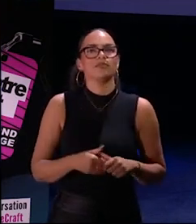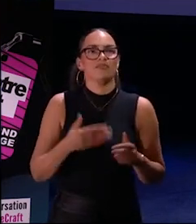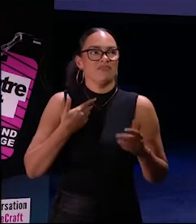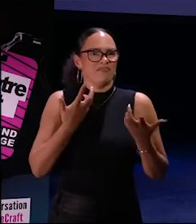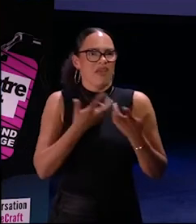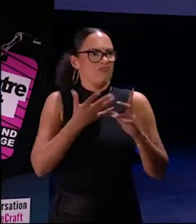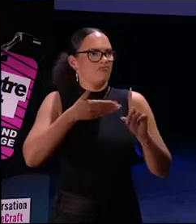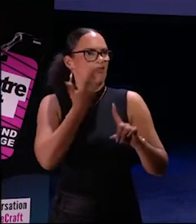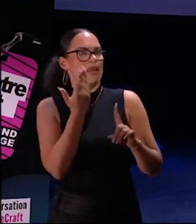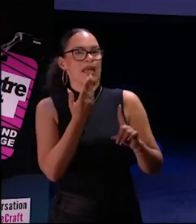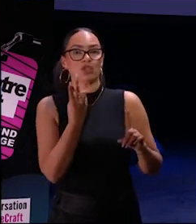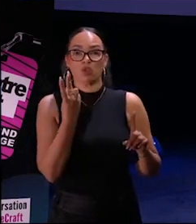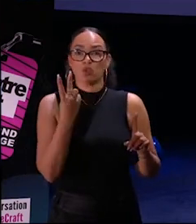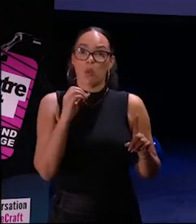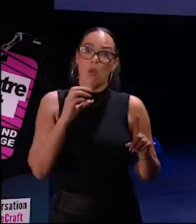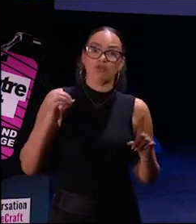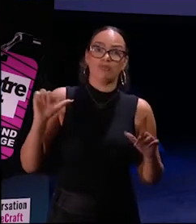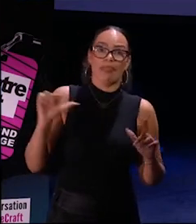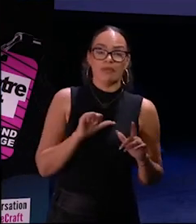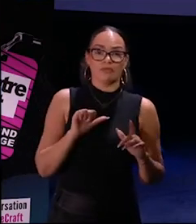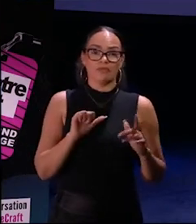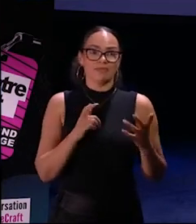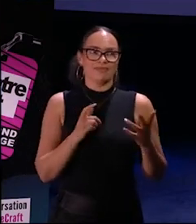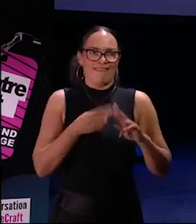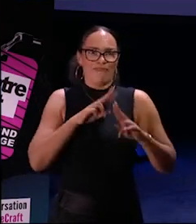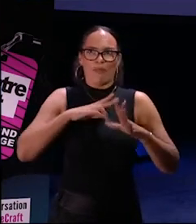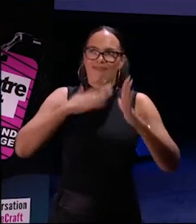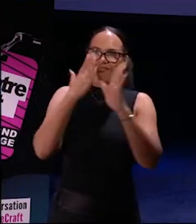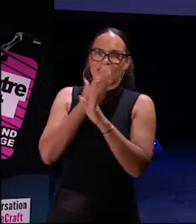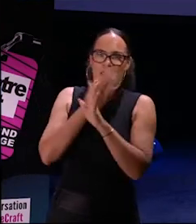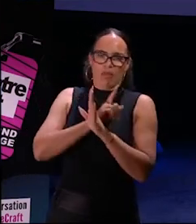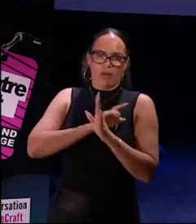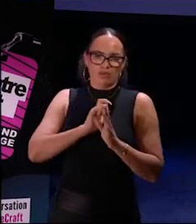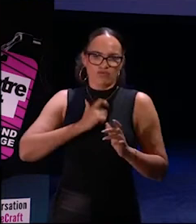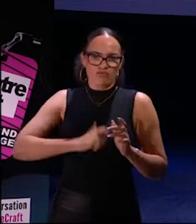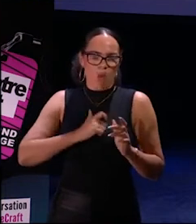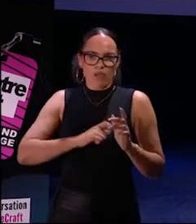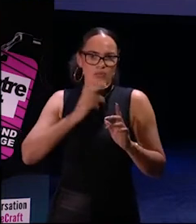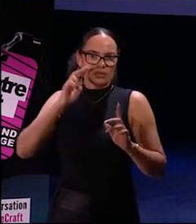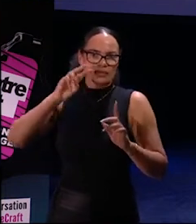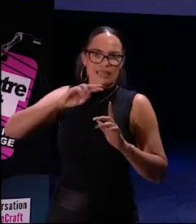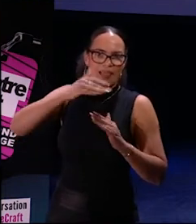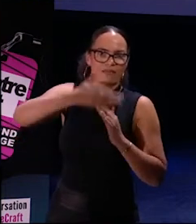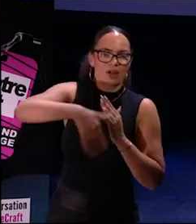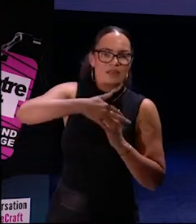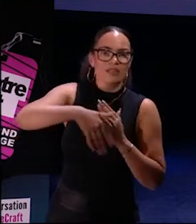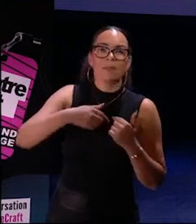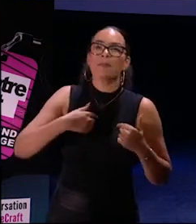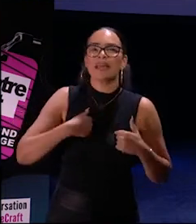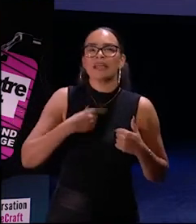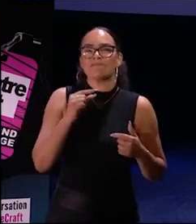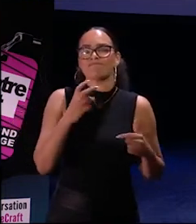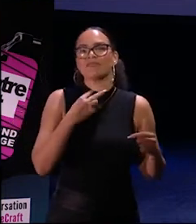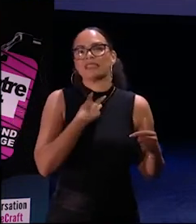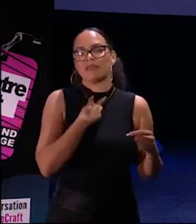200,000 people who are sort of essentially invisible? We just need to make a little bit more noise. I have essentially been quite disappointed by